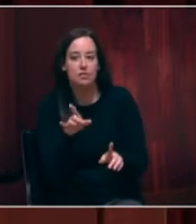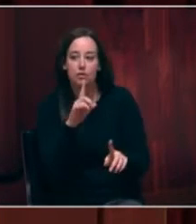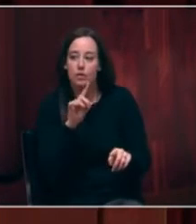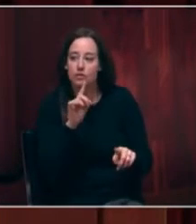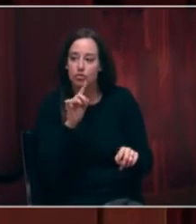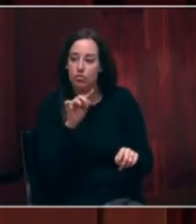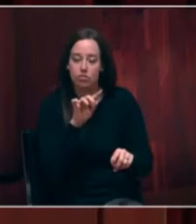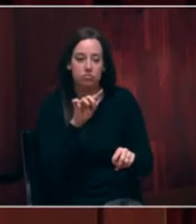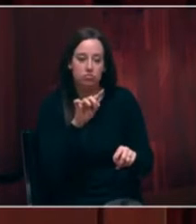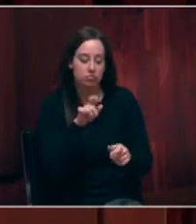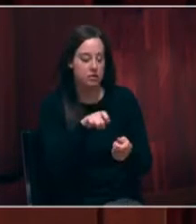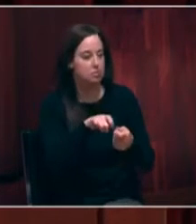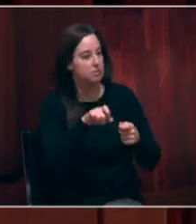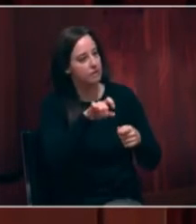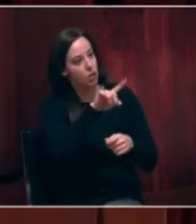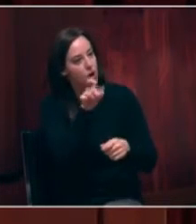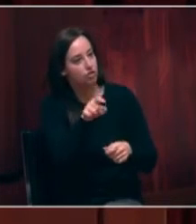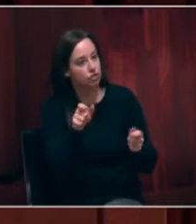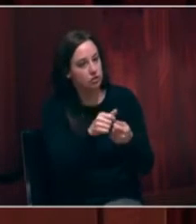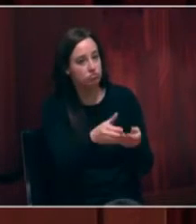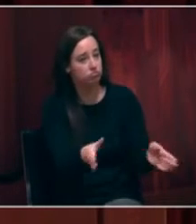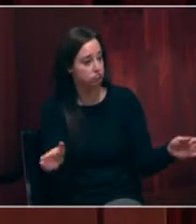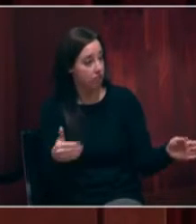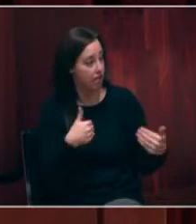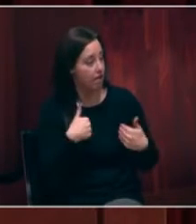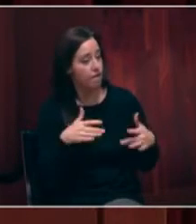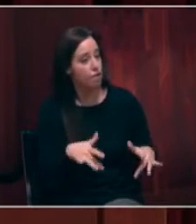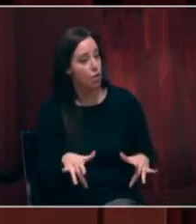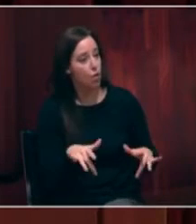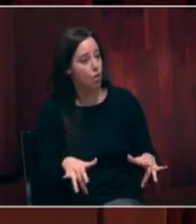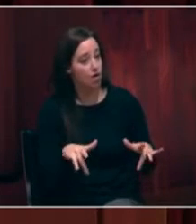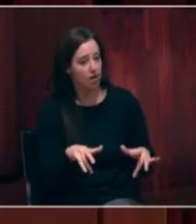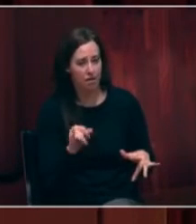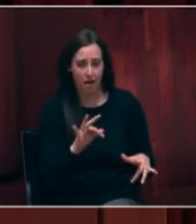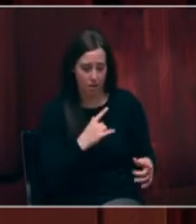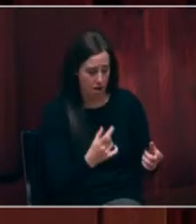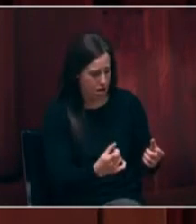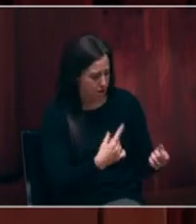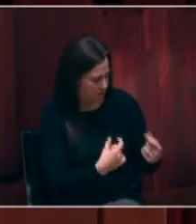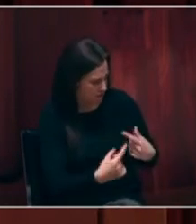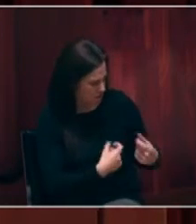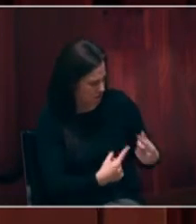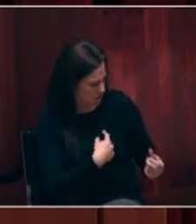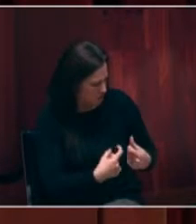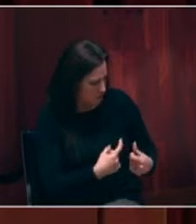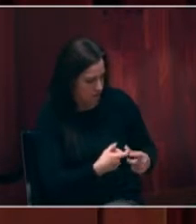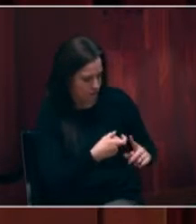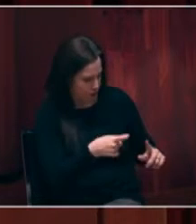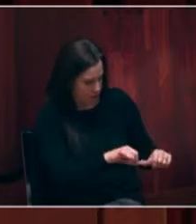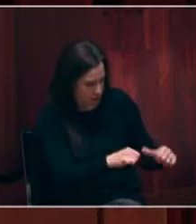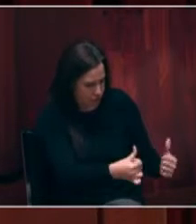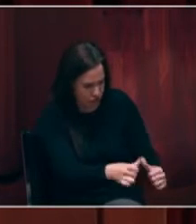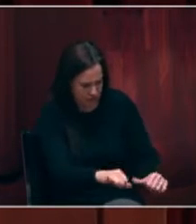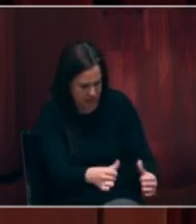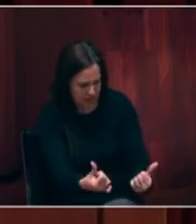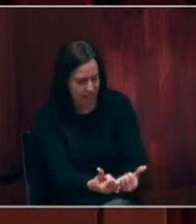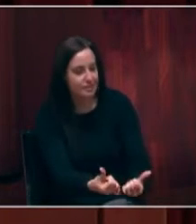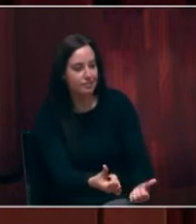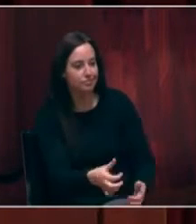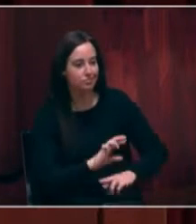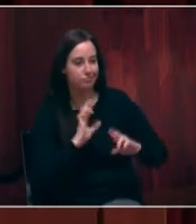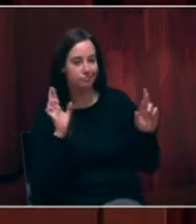up. We'll have it recorded, so if you're getting questions from folks in your agencies about what's going on, we'll have it on the video,